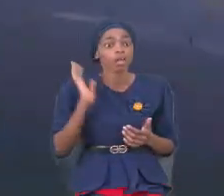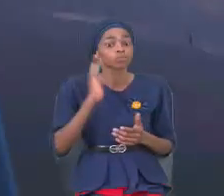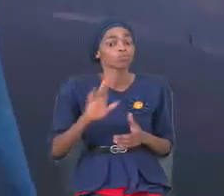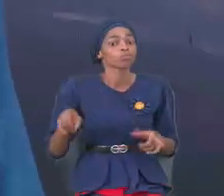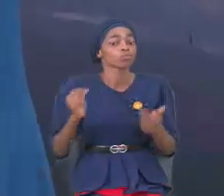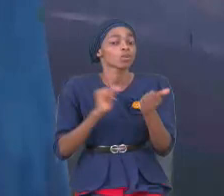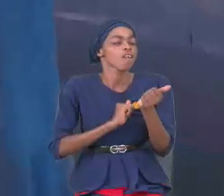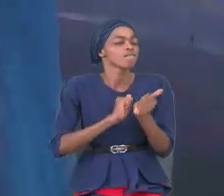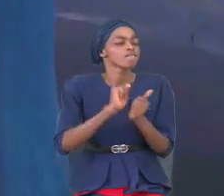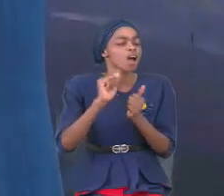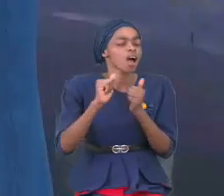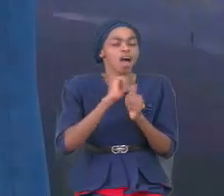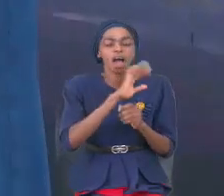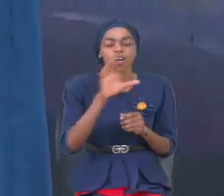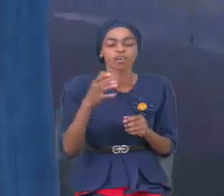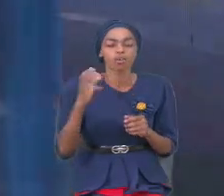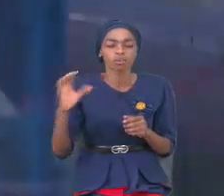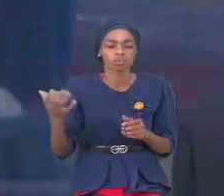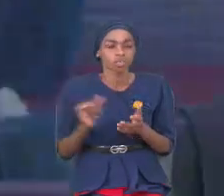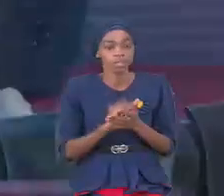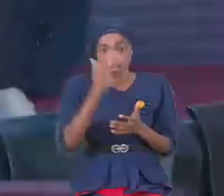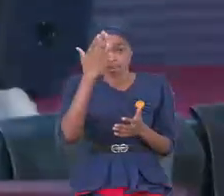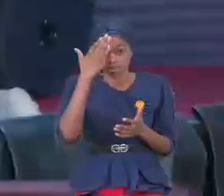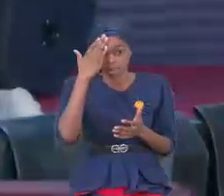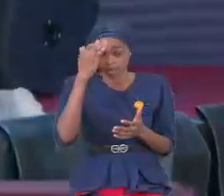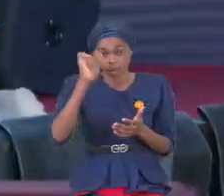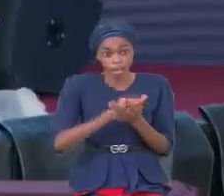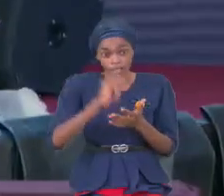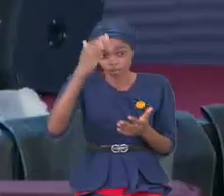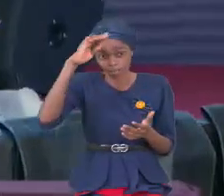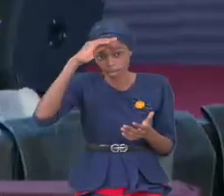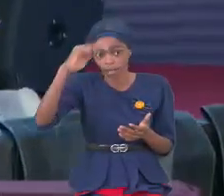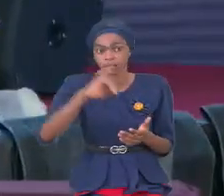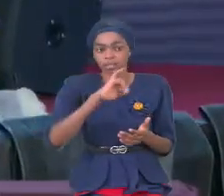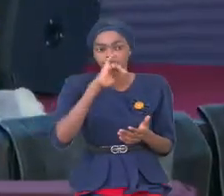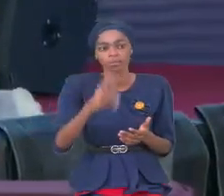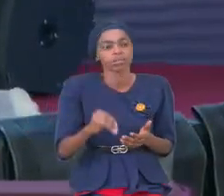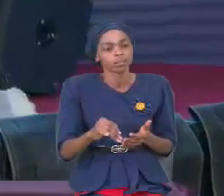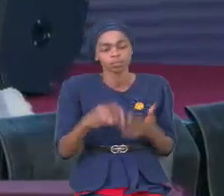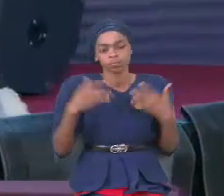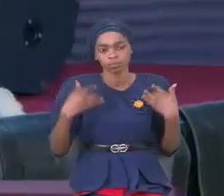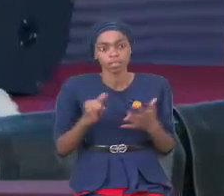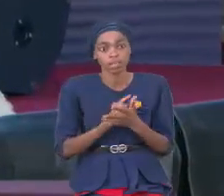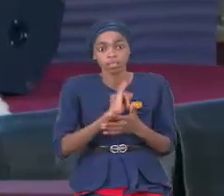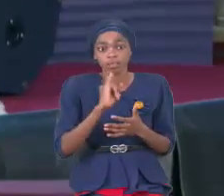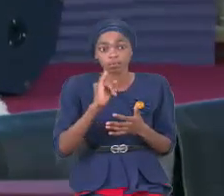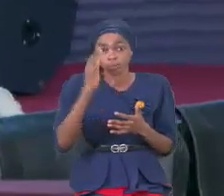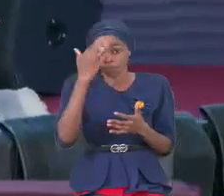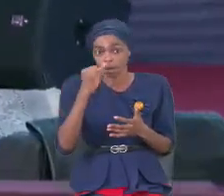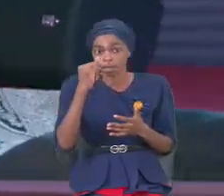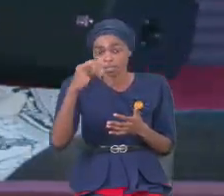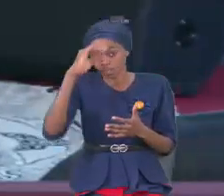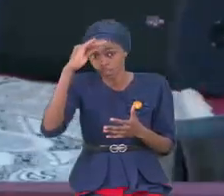why he said, I'm going to leave the father's house. The man, the prodigal son, deranged.